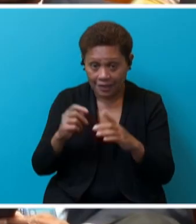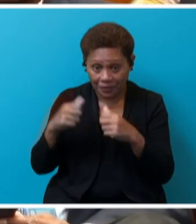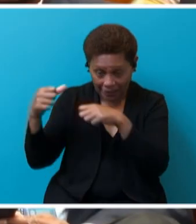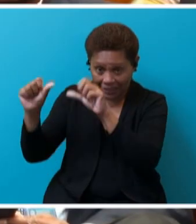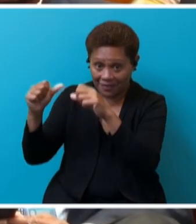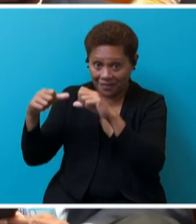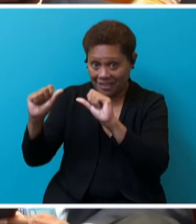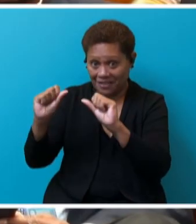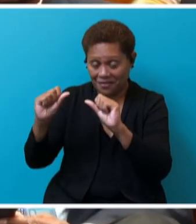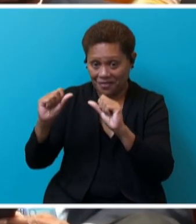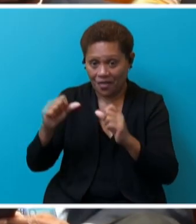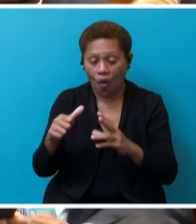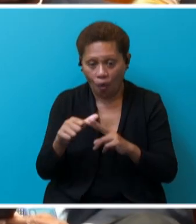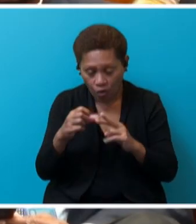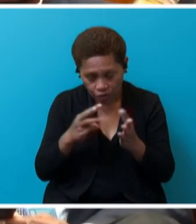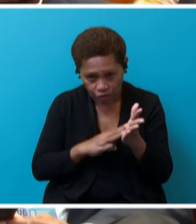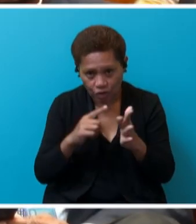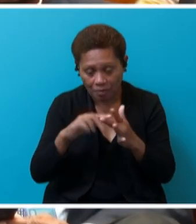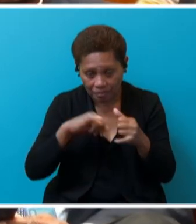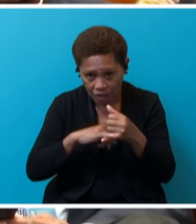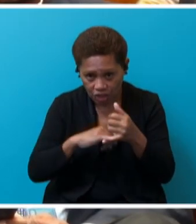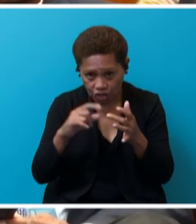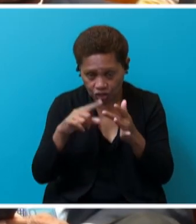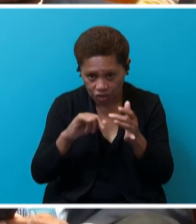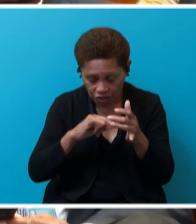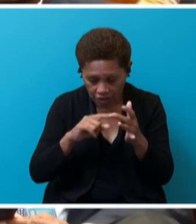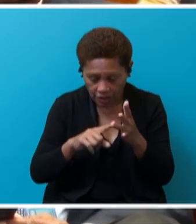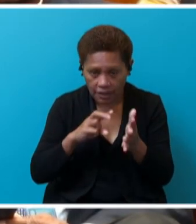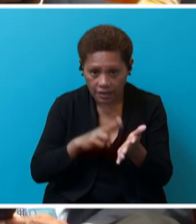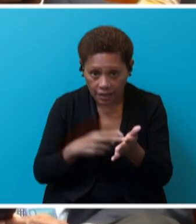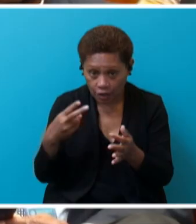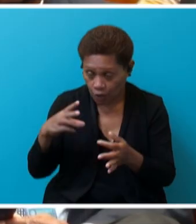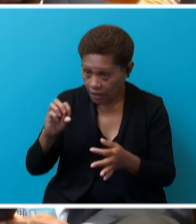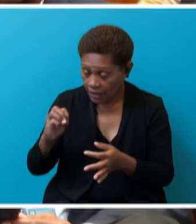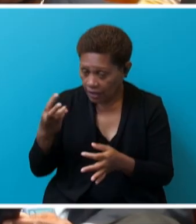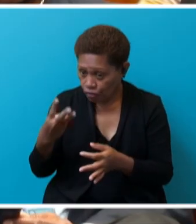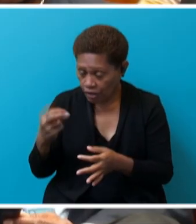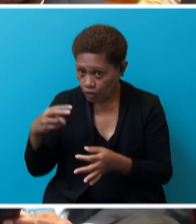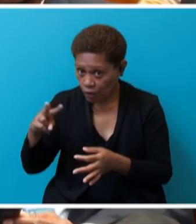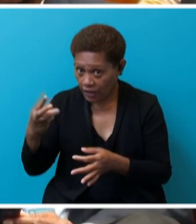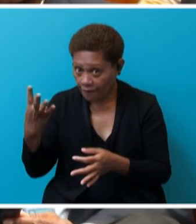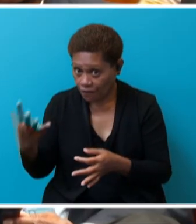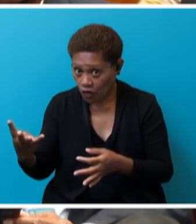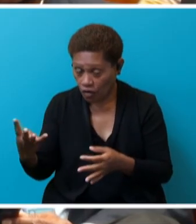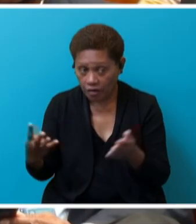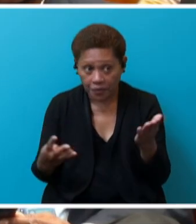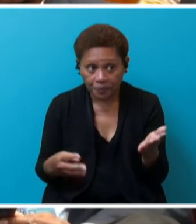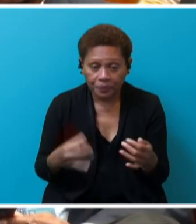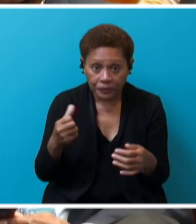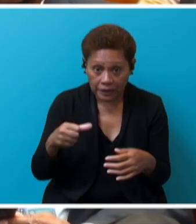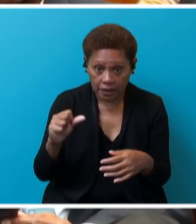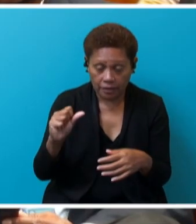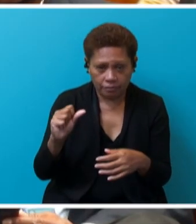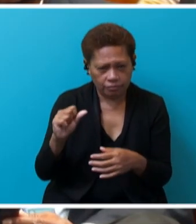delivery. For 2023-24, in terms of extending the reach, it was a defining